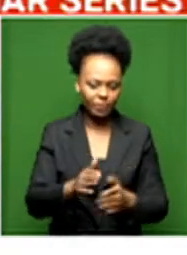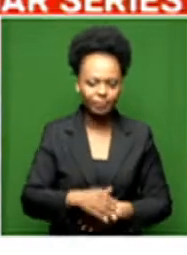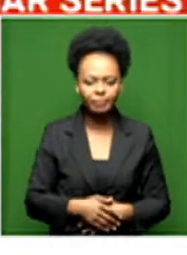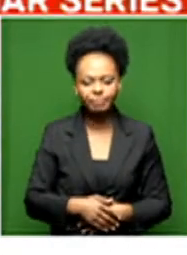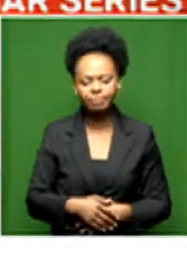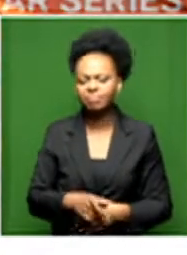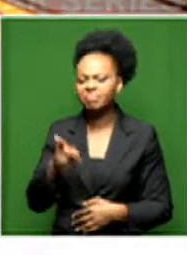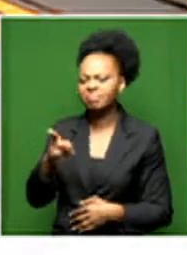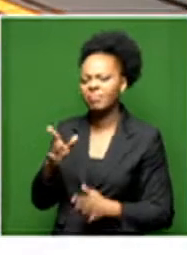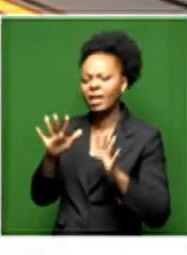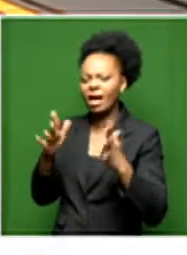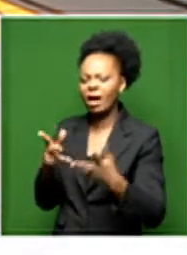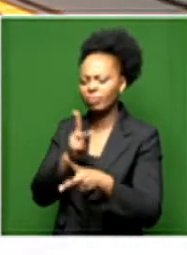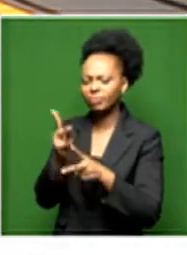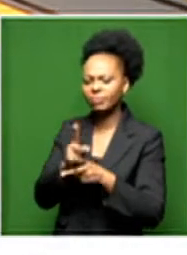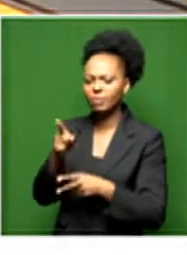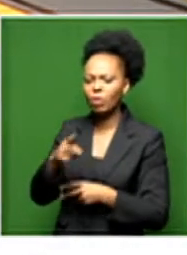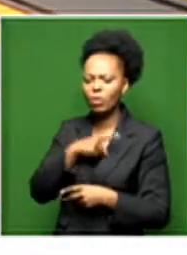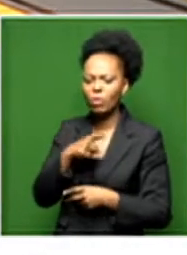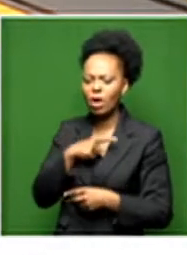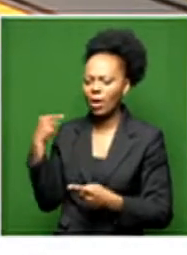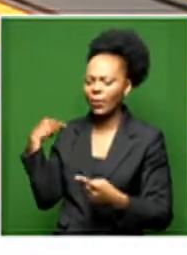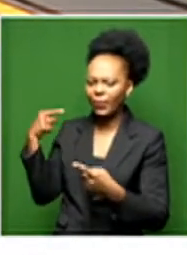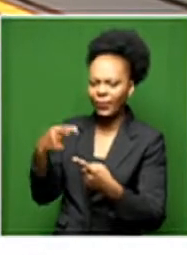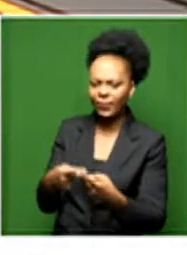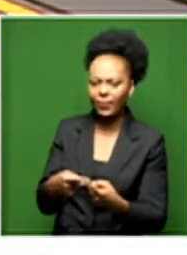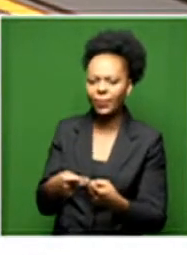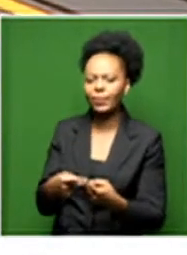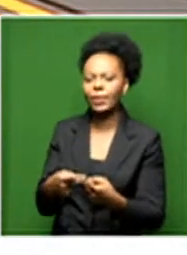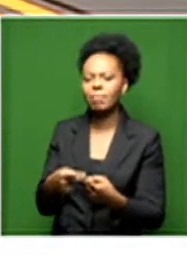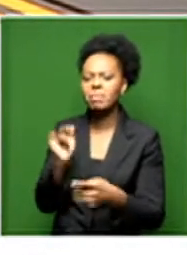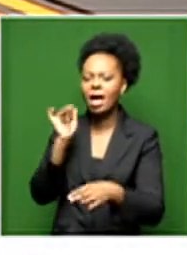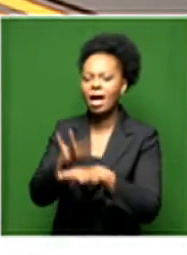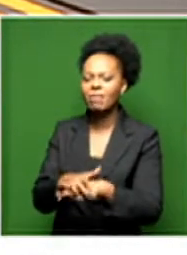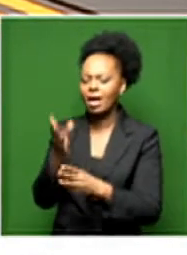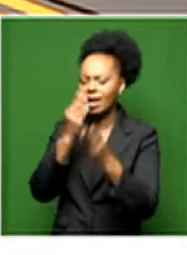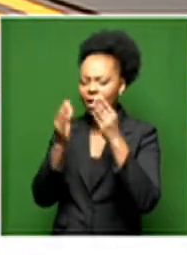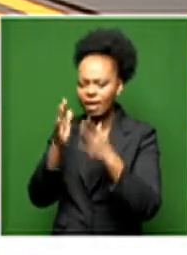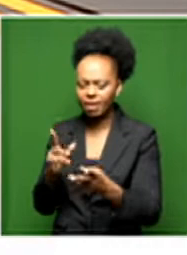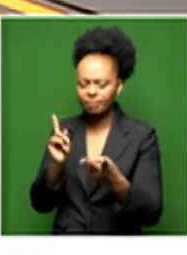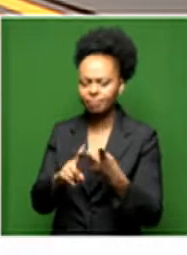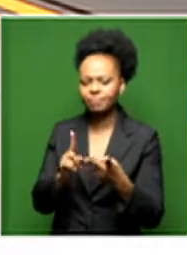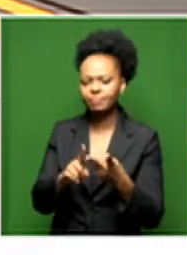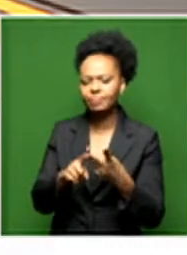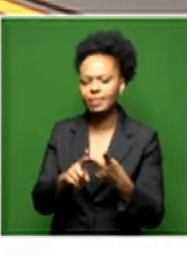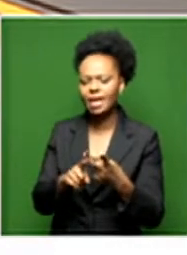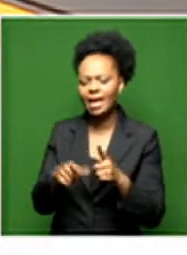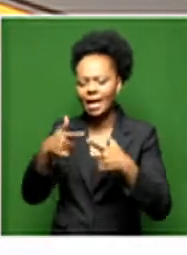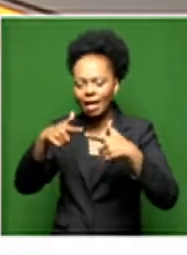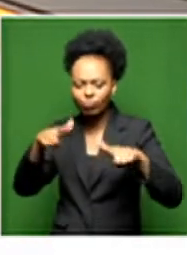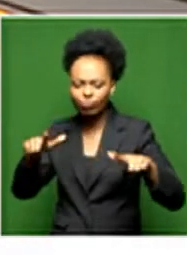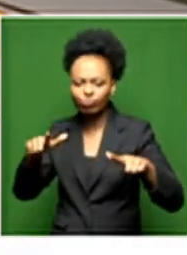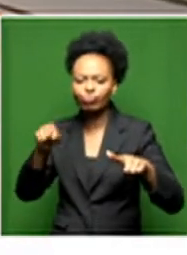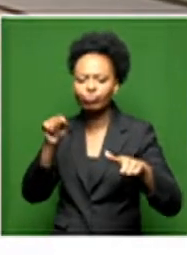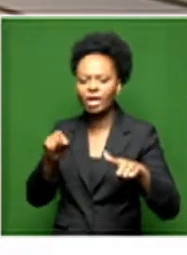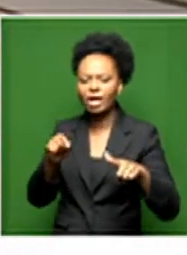this? Because it is, in the long term, going to affect learners, going to affect the literary space here in South Africa.